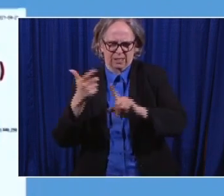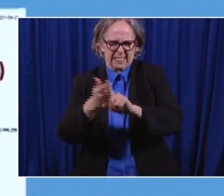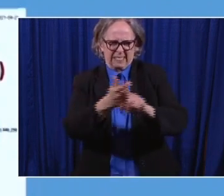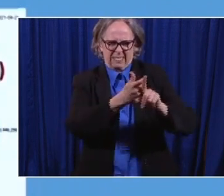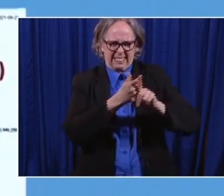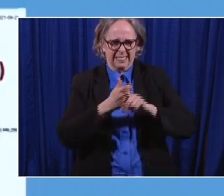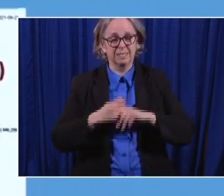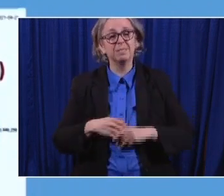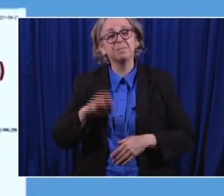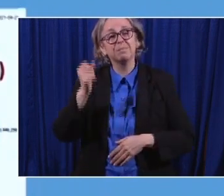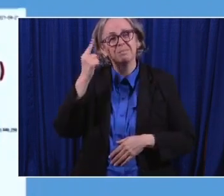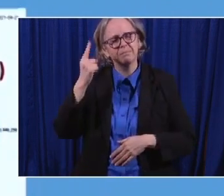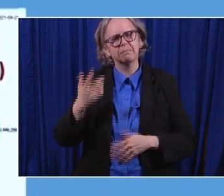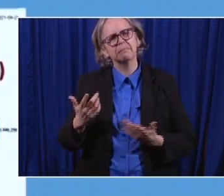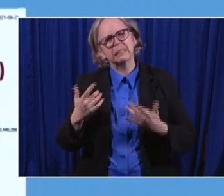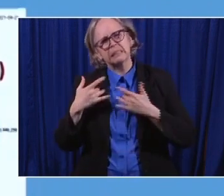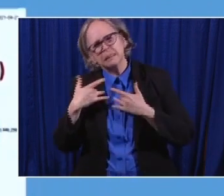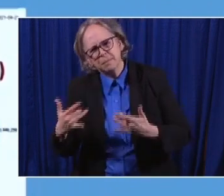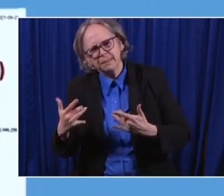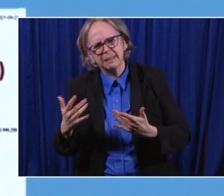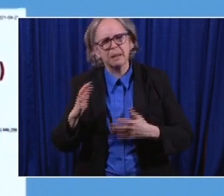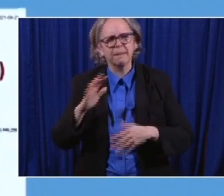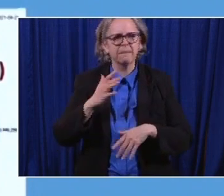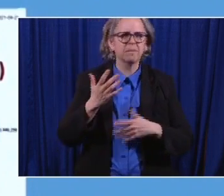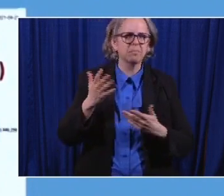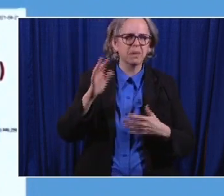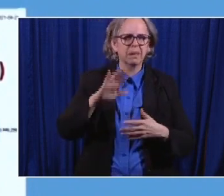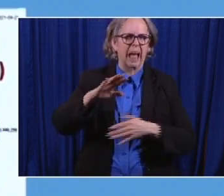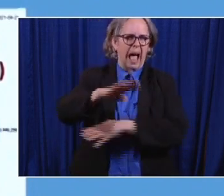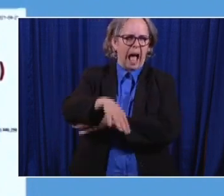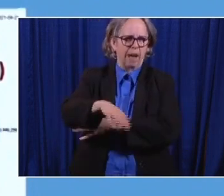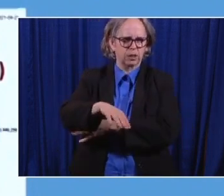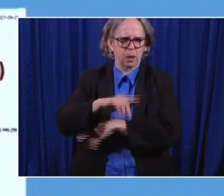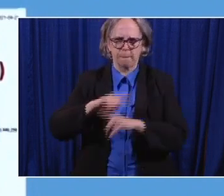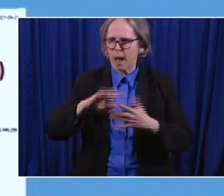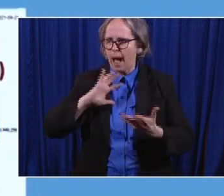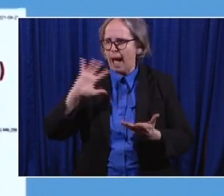around midday, and certainly keeping an eye on that.